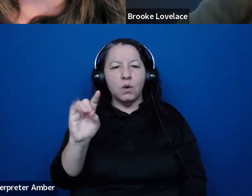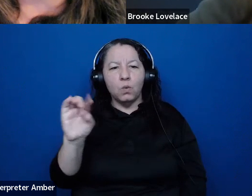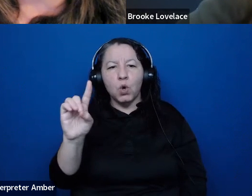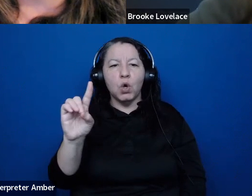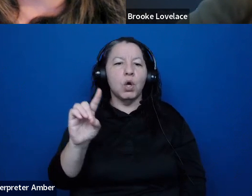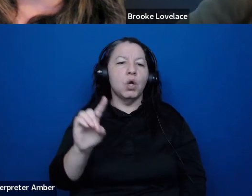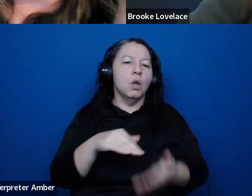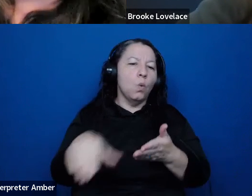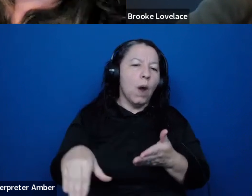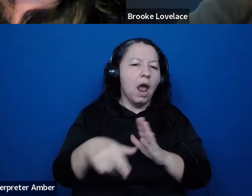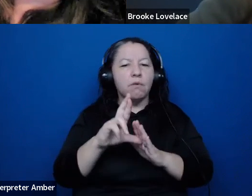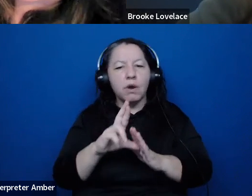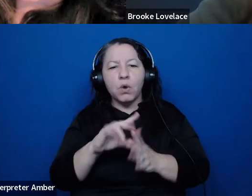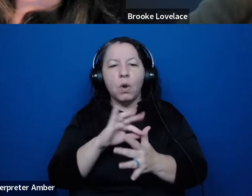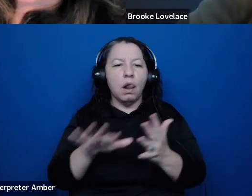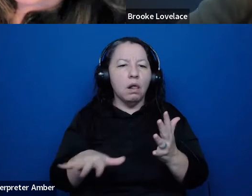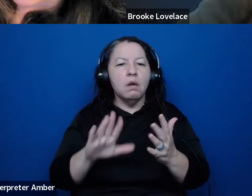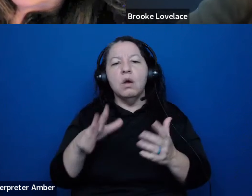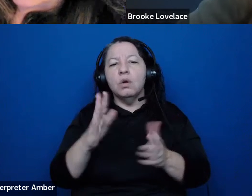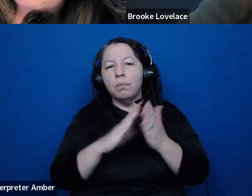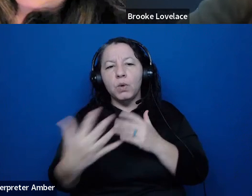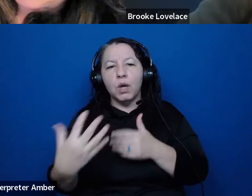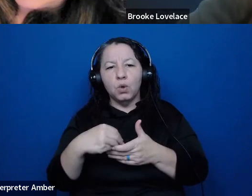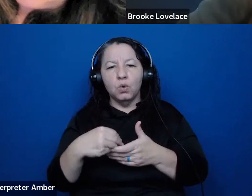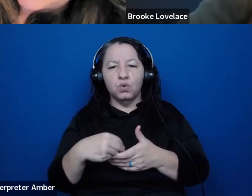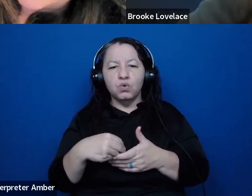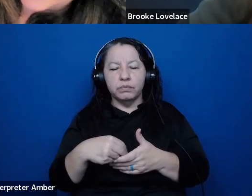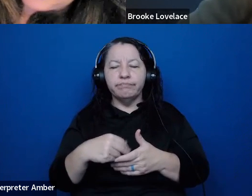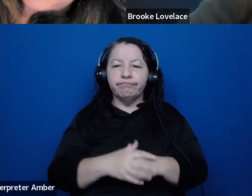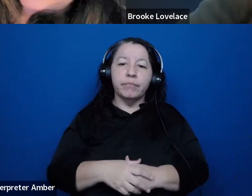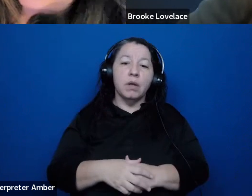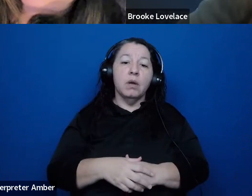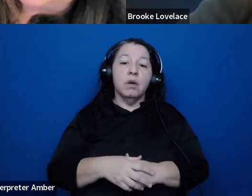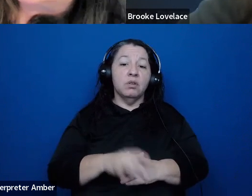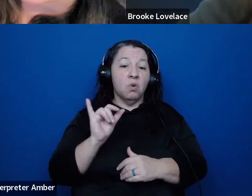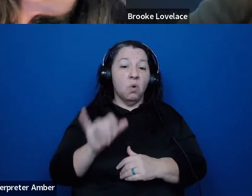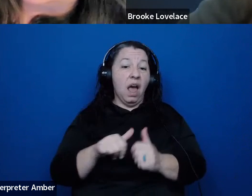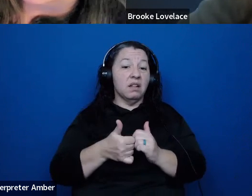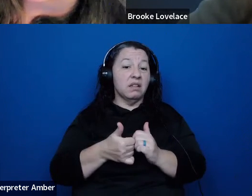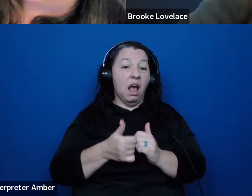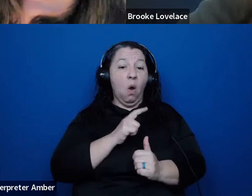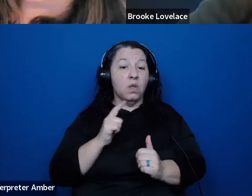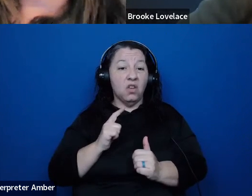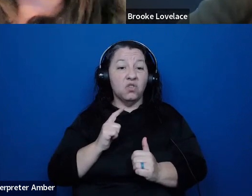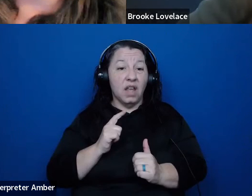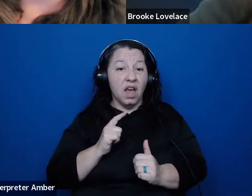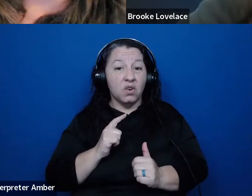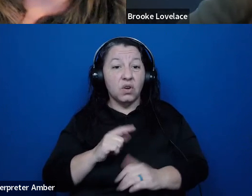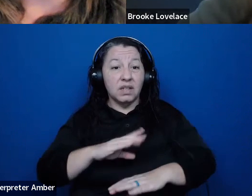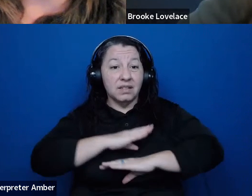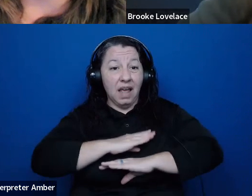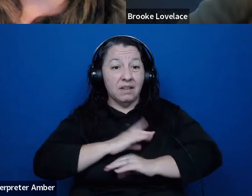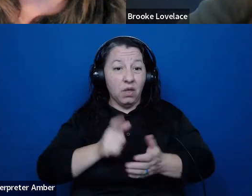and all of that, and the community inclusion. That is how legislators meet the requirement to